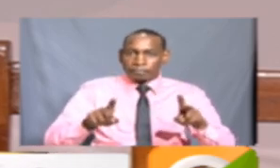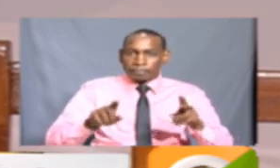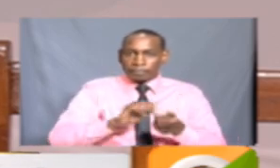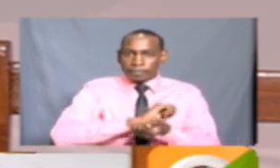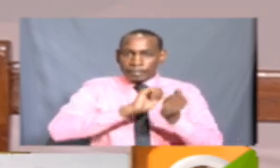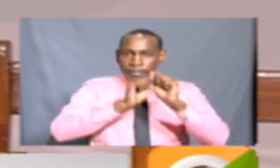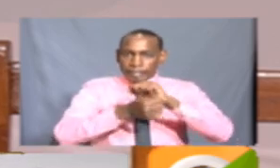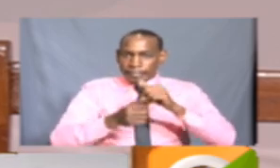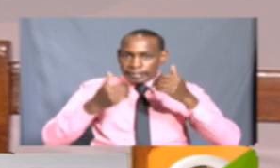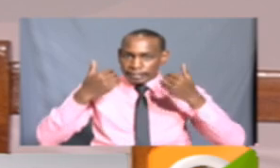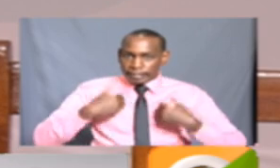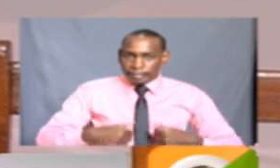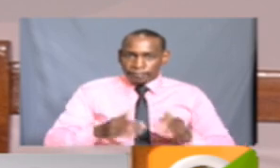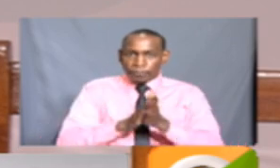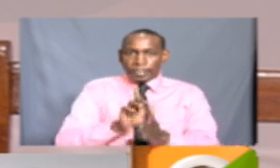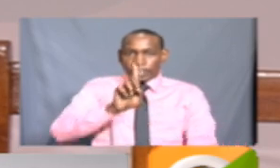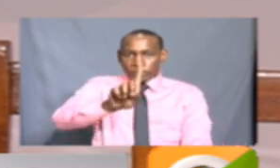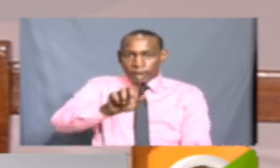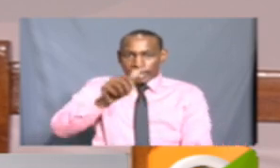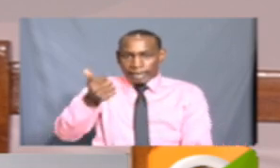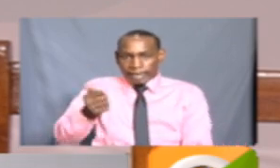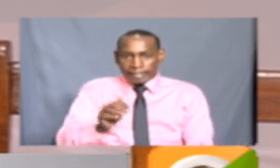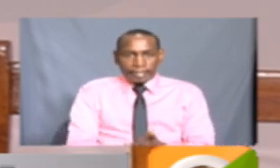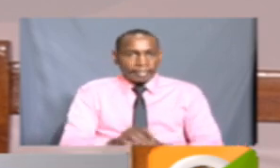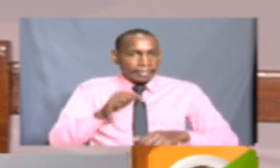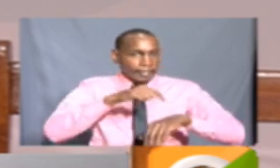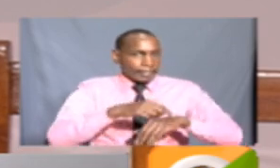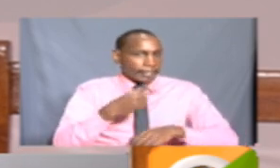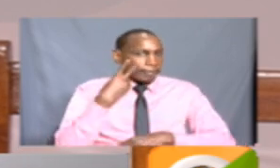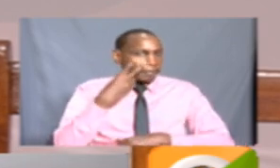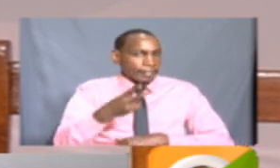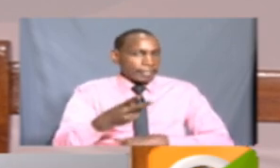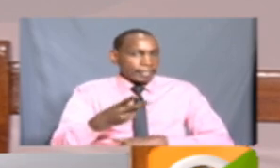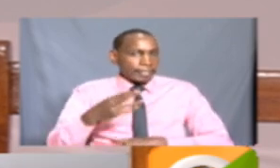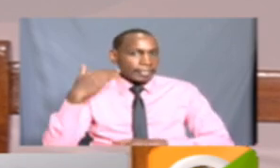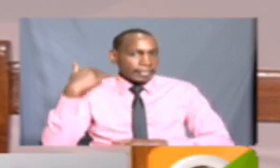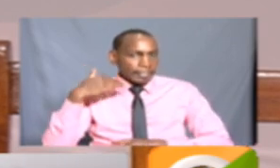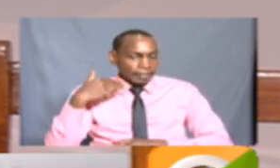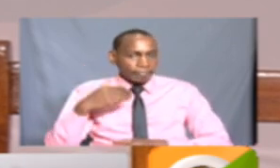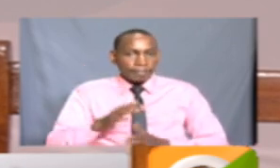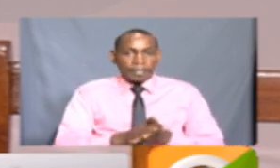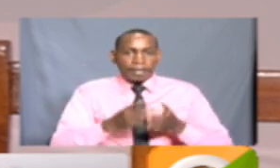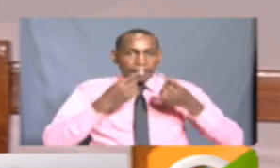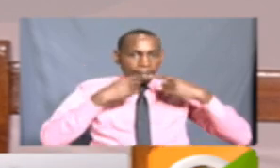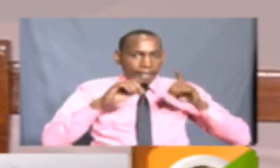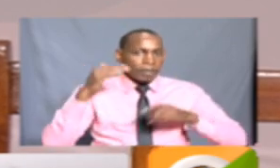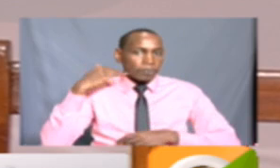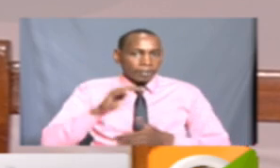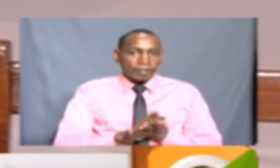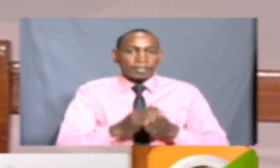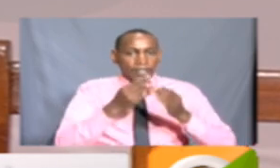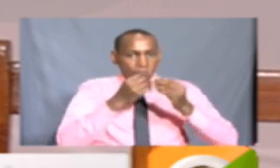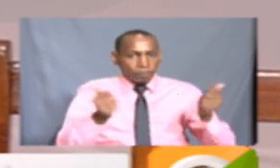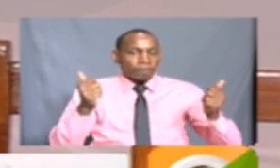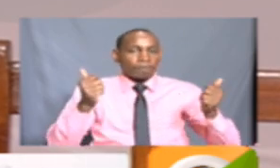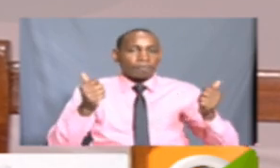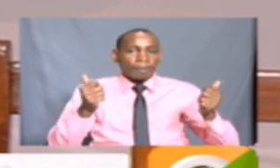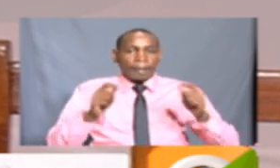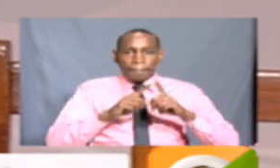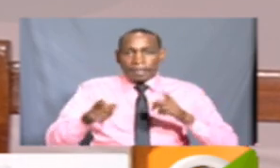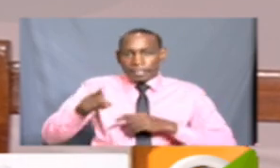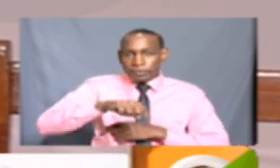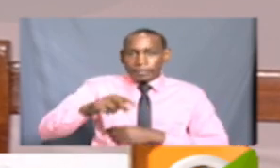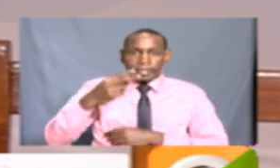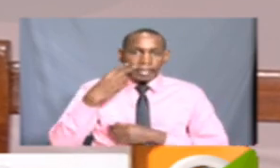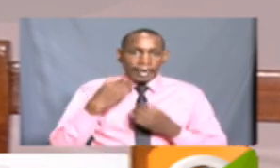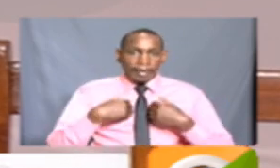ourselves, redefining one another. And when we see a thief, we deal with that thief the way a thief should be dealt with. But we have